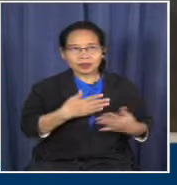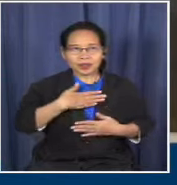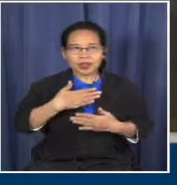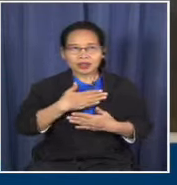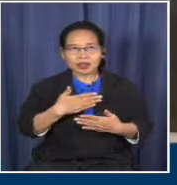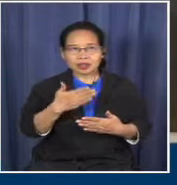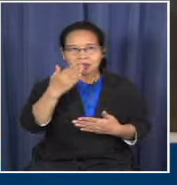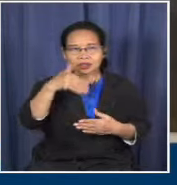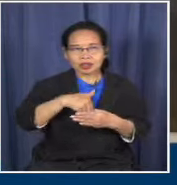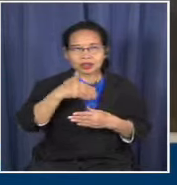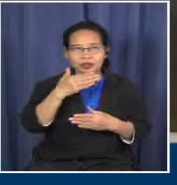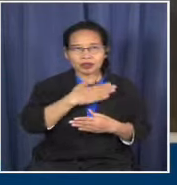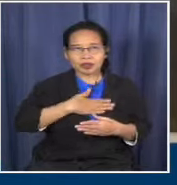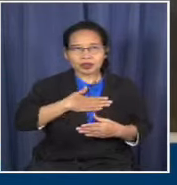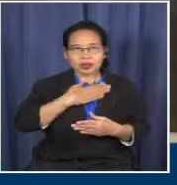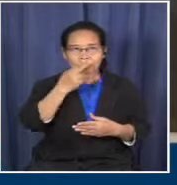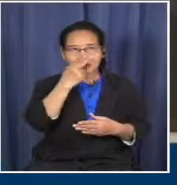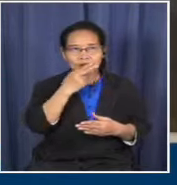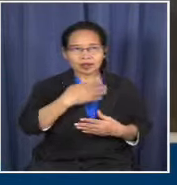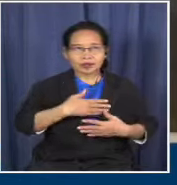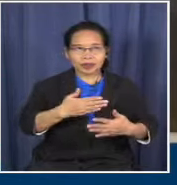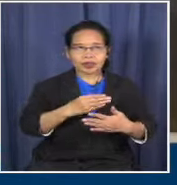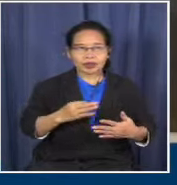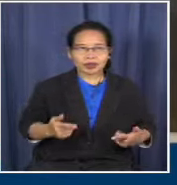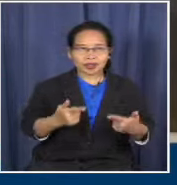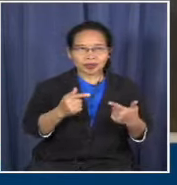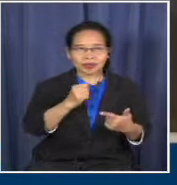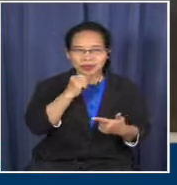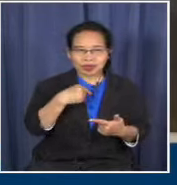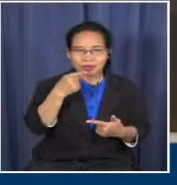into his nostrils the breath of life.